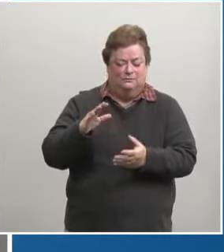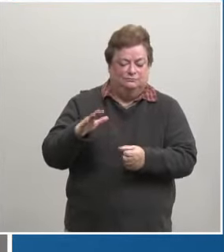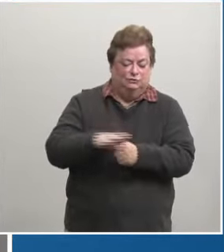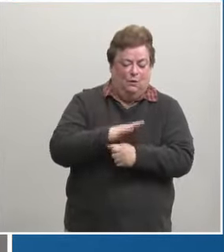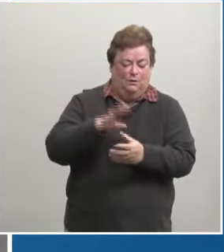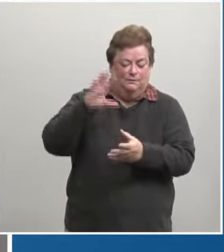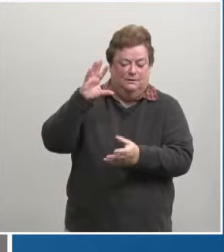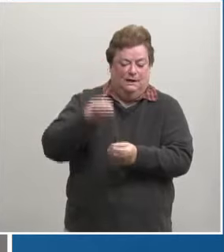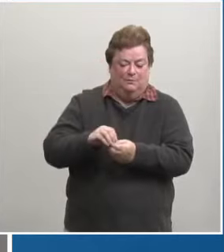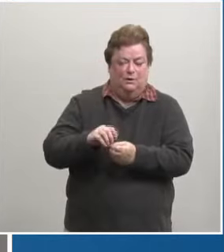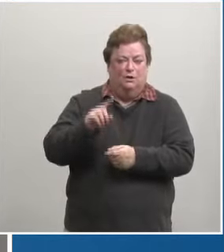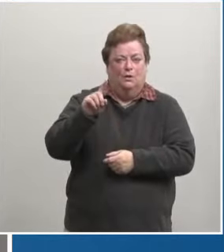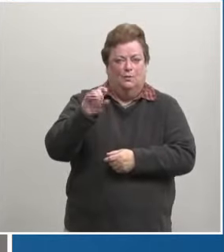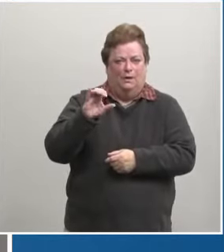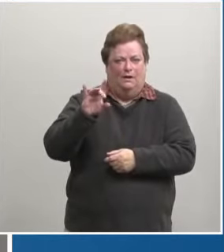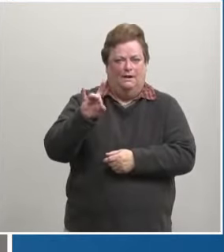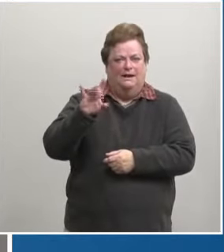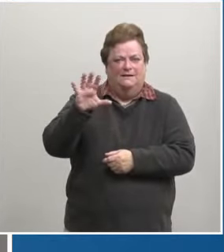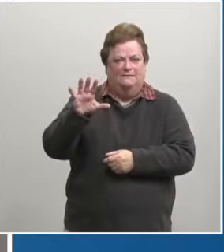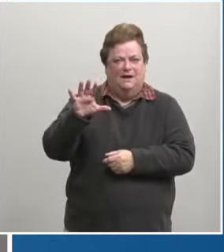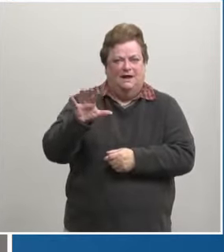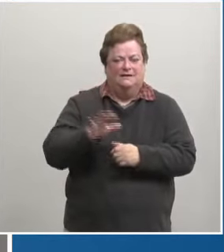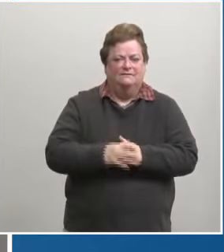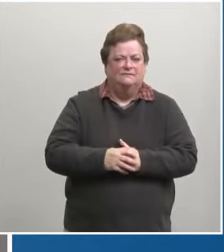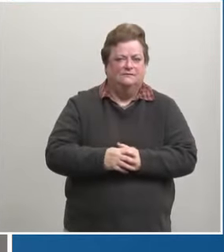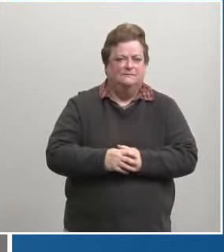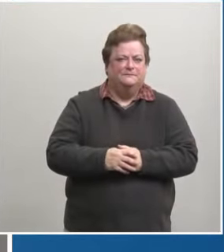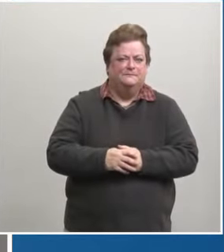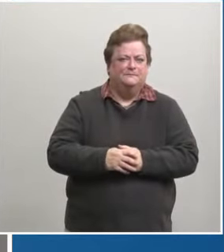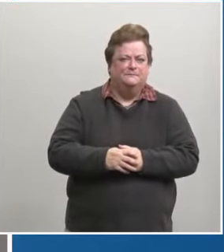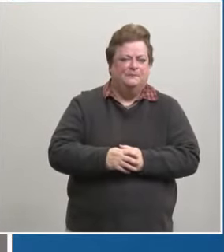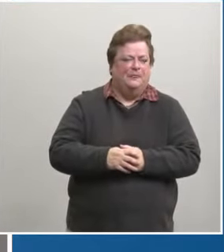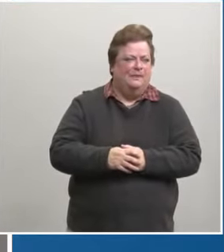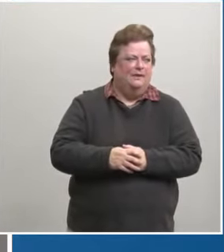total number to 185 in our community.